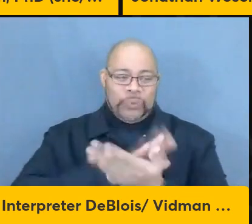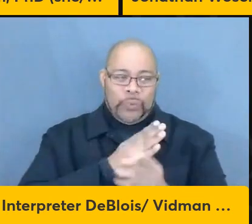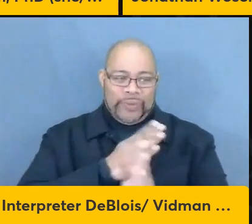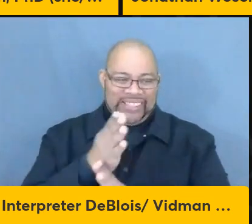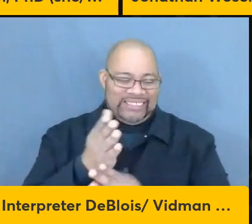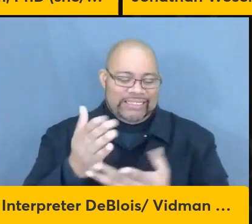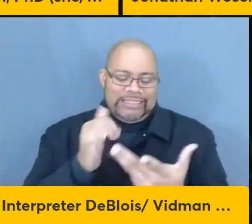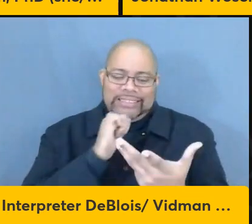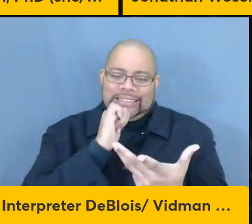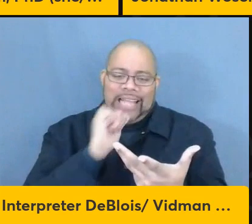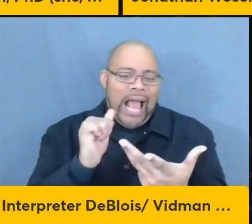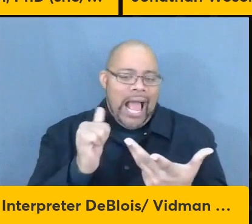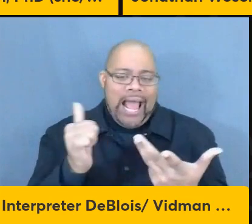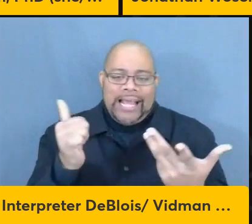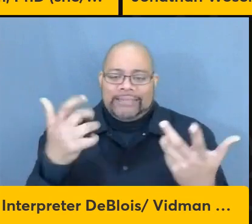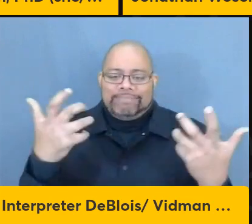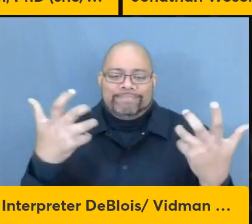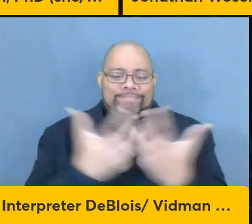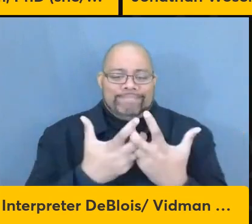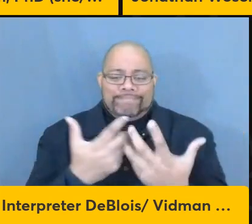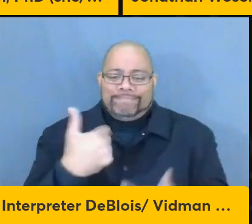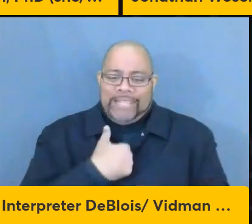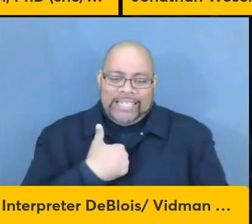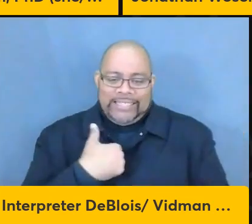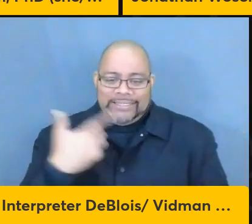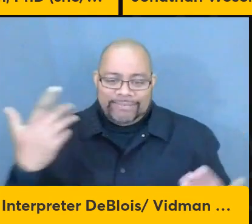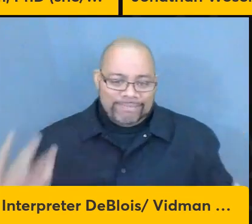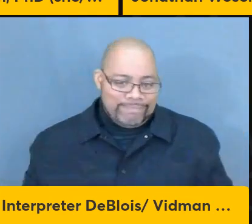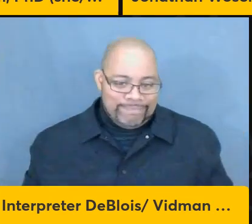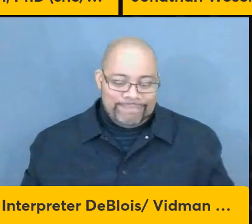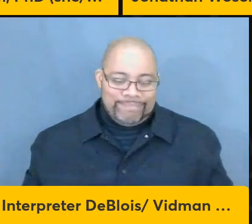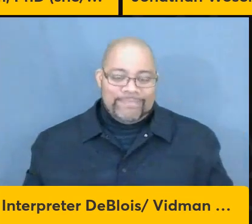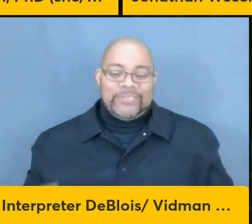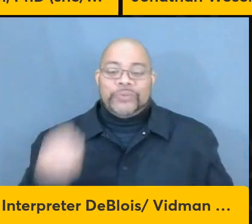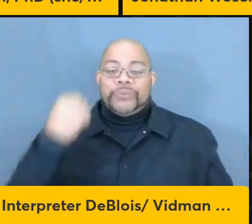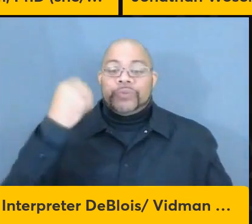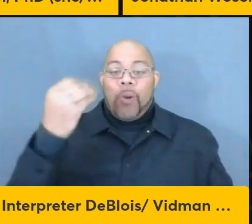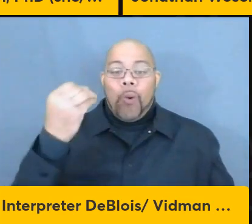is it's not my cup of hot chocolate. It's just not. So